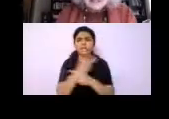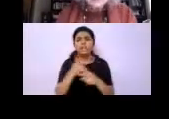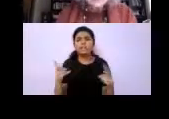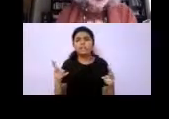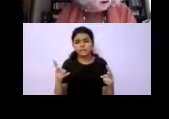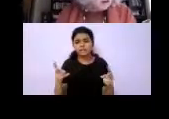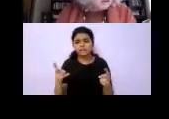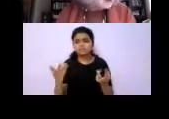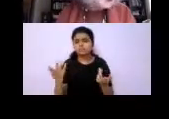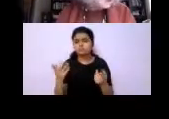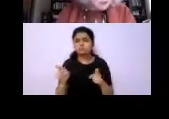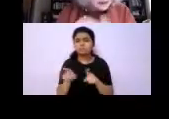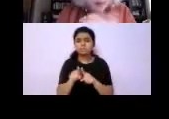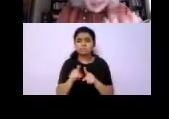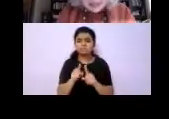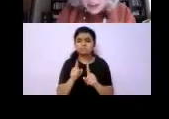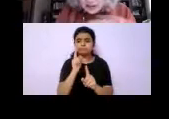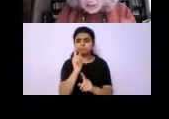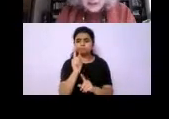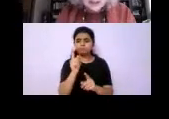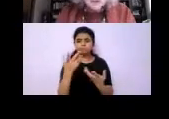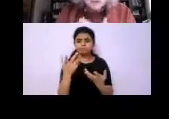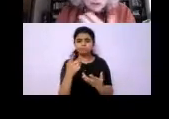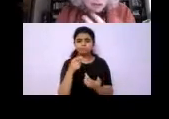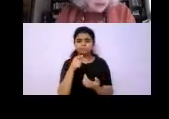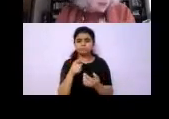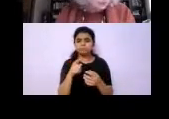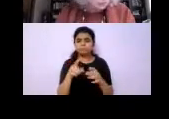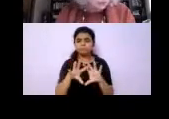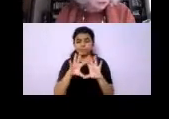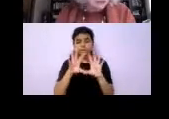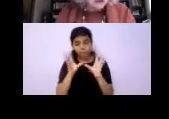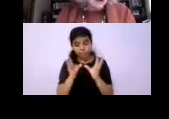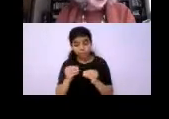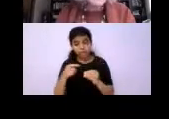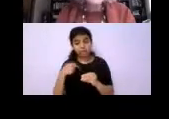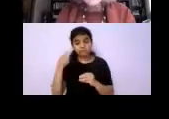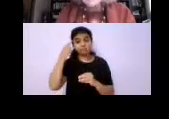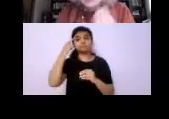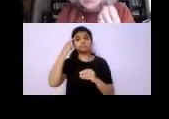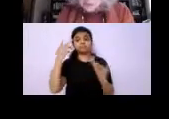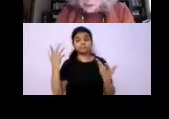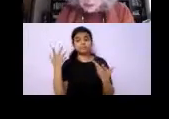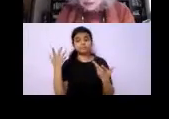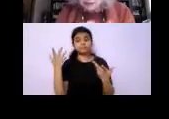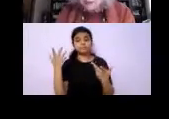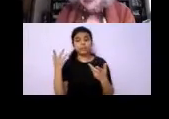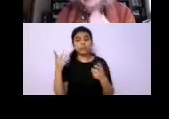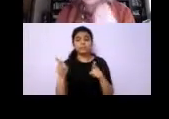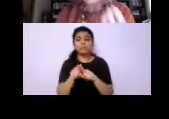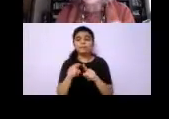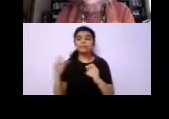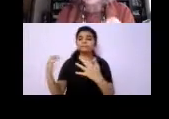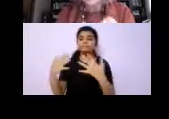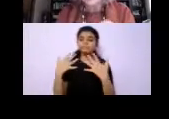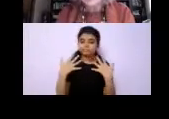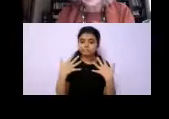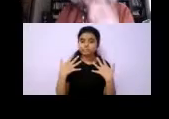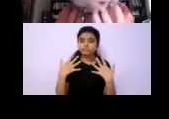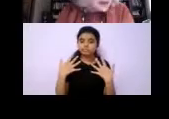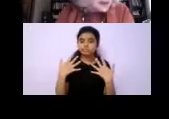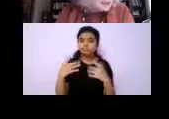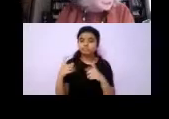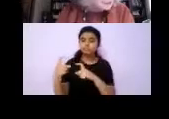Ideals that are, while not entirely realizable, are the aspirations of the provision of care.